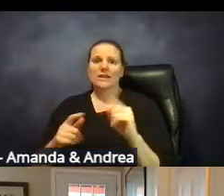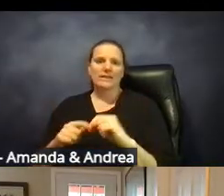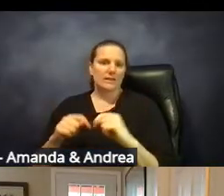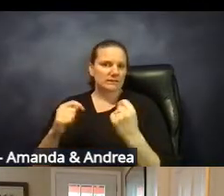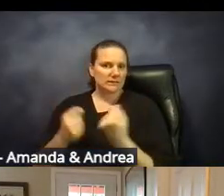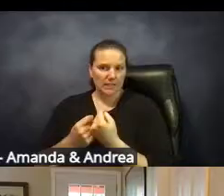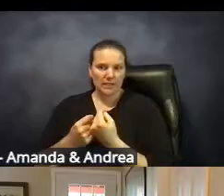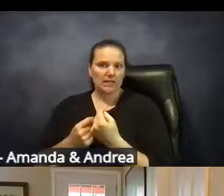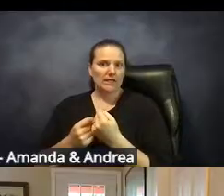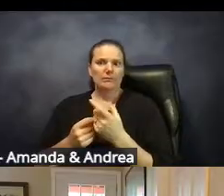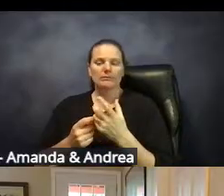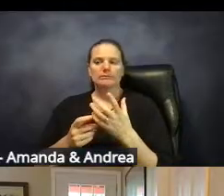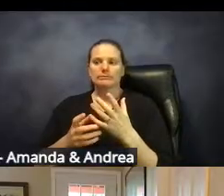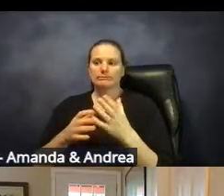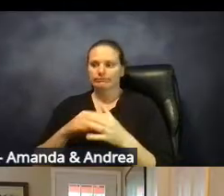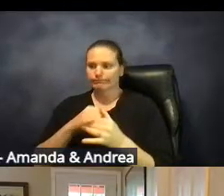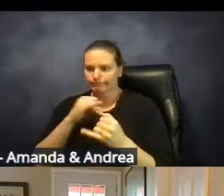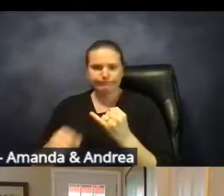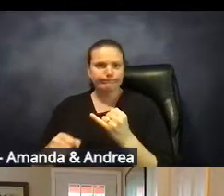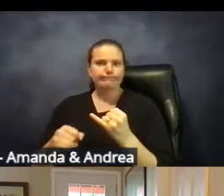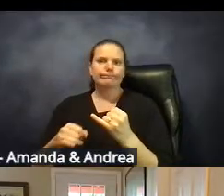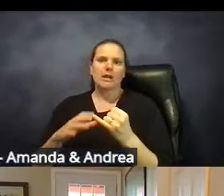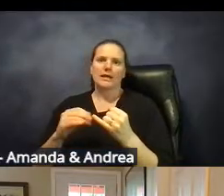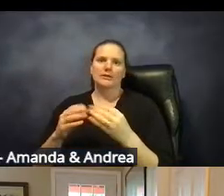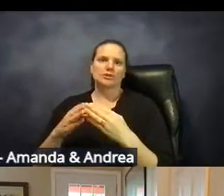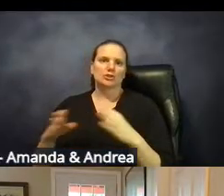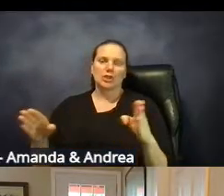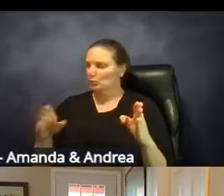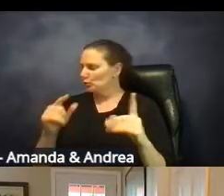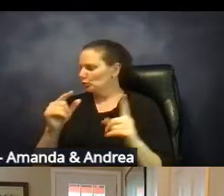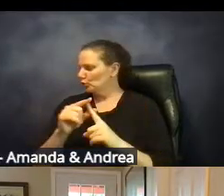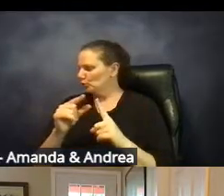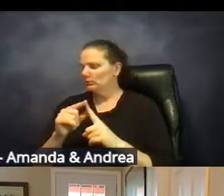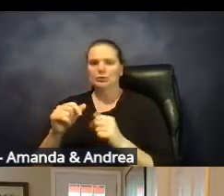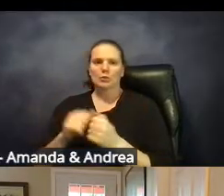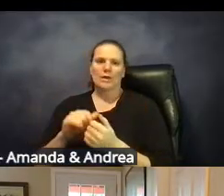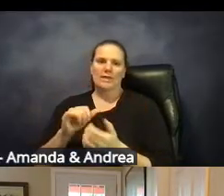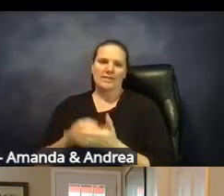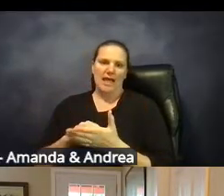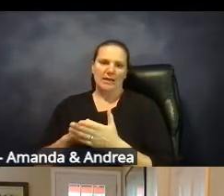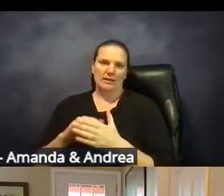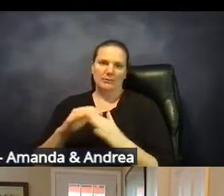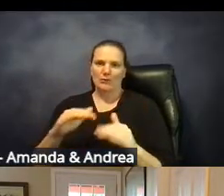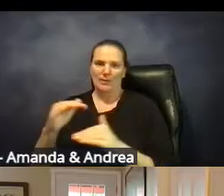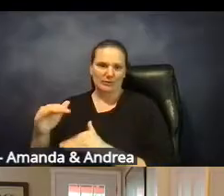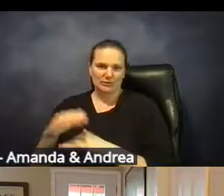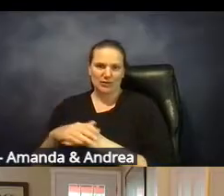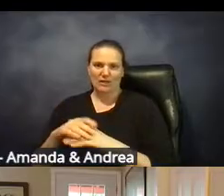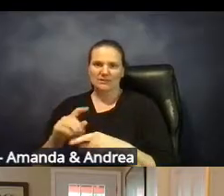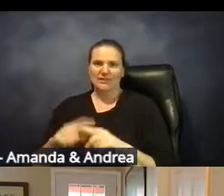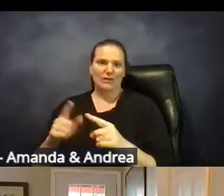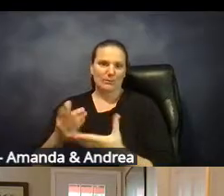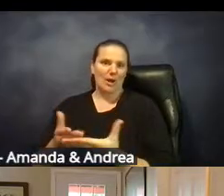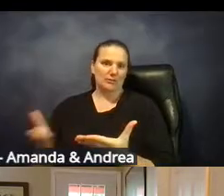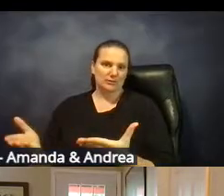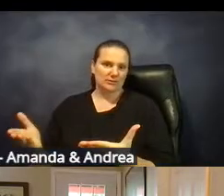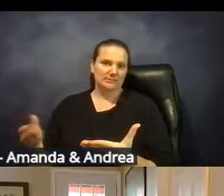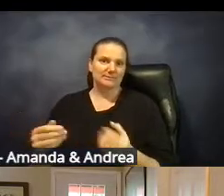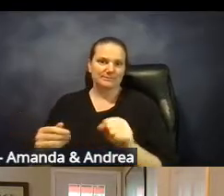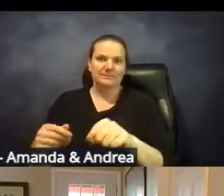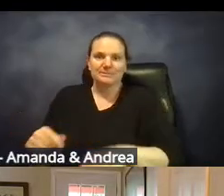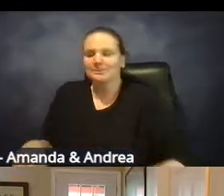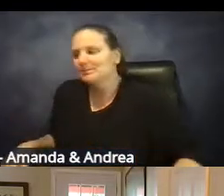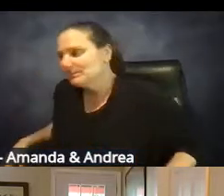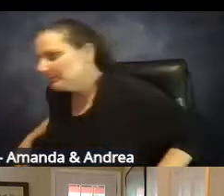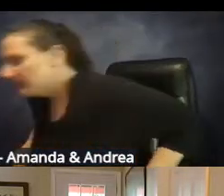end up kind of finalizing in general terms as far as those parameters on these different elements?